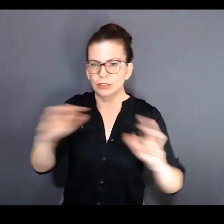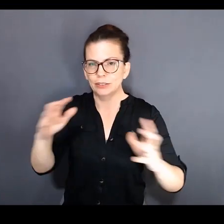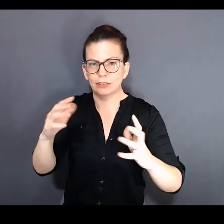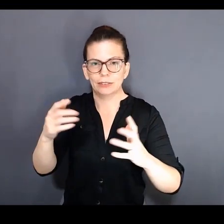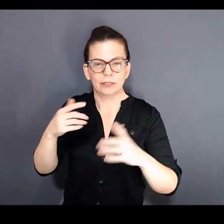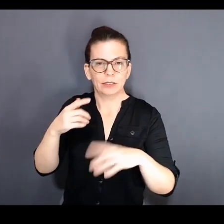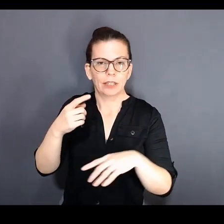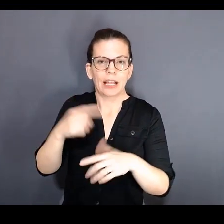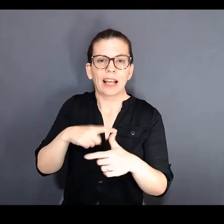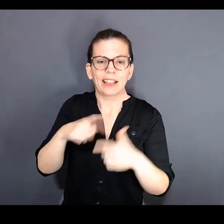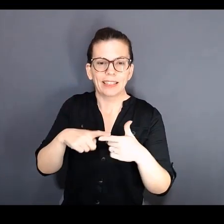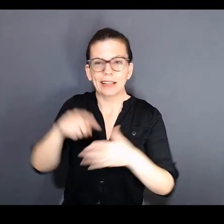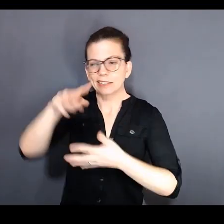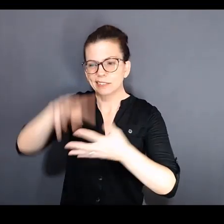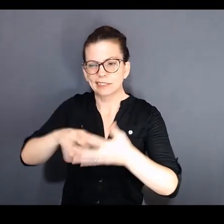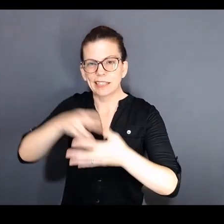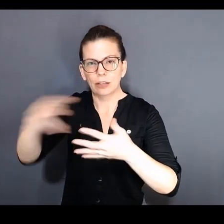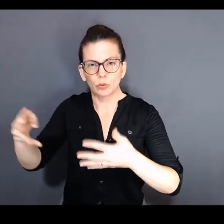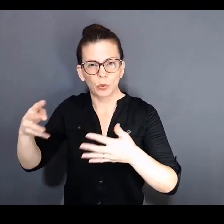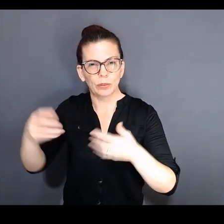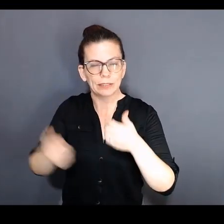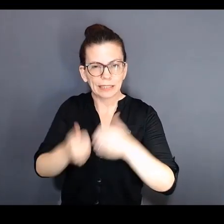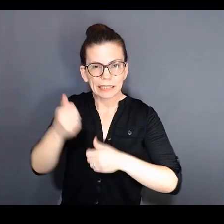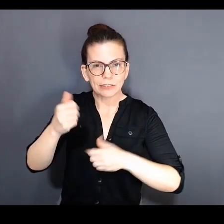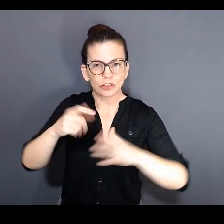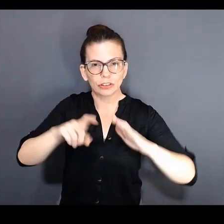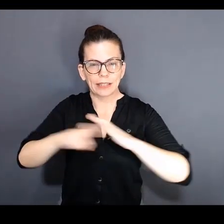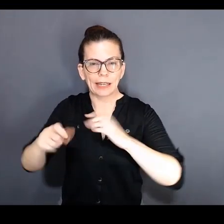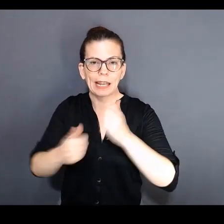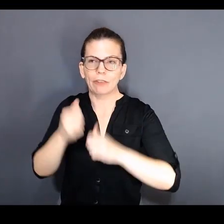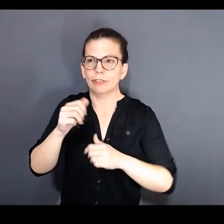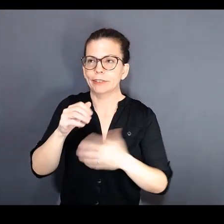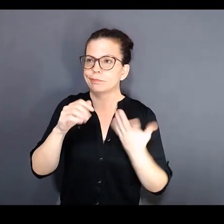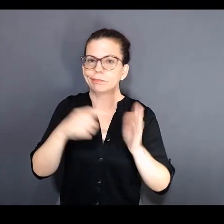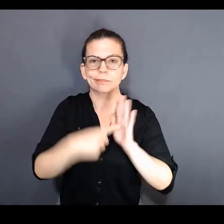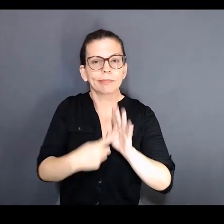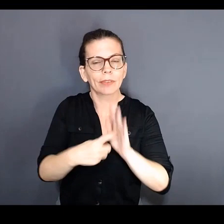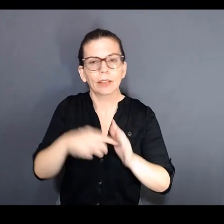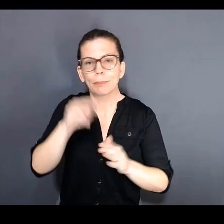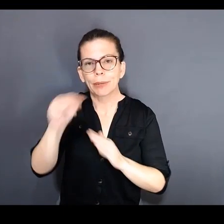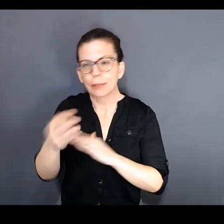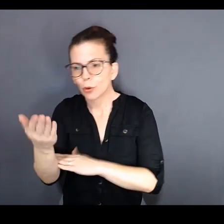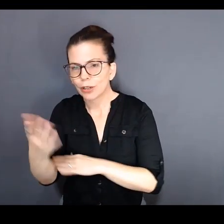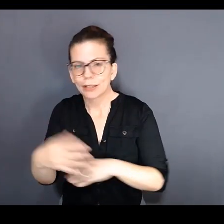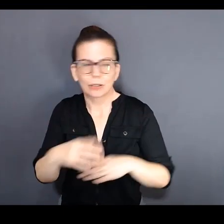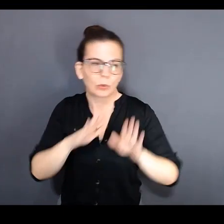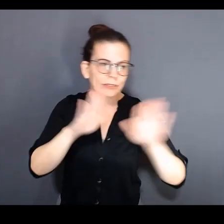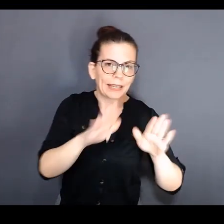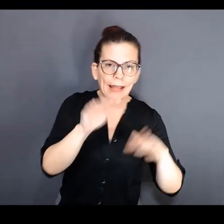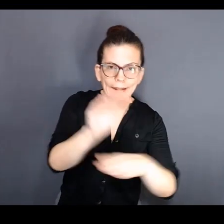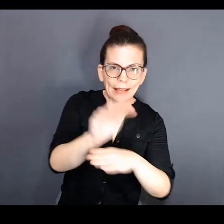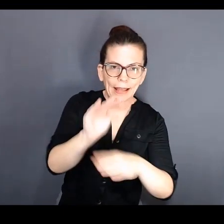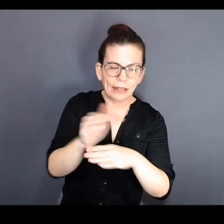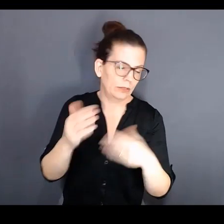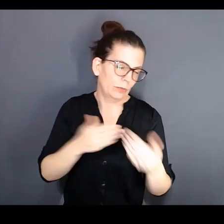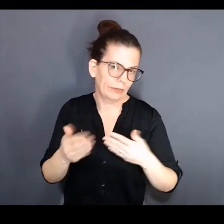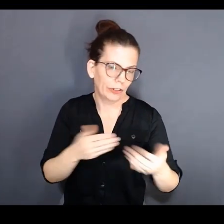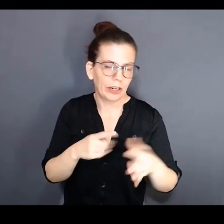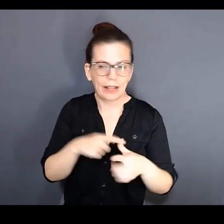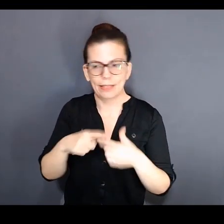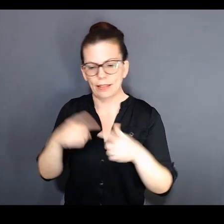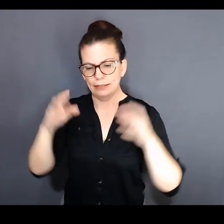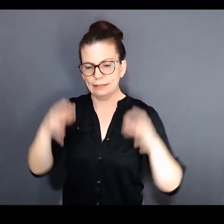prod ones. And then they had to schedule it, like schedule run a scan every Monday morning or at Sunday night, whatever the time